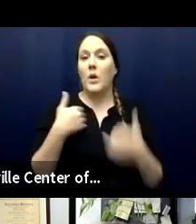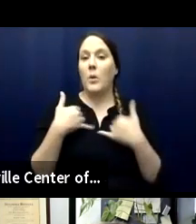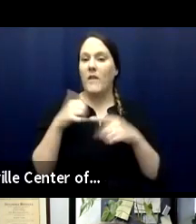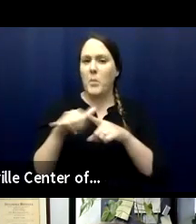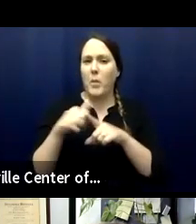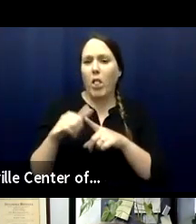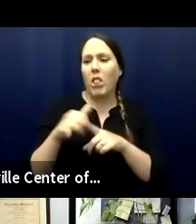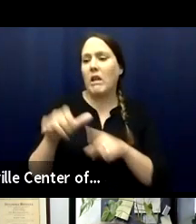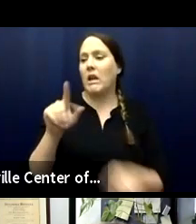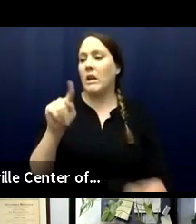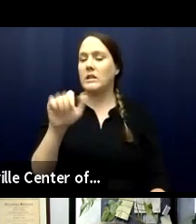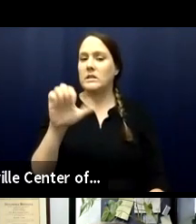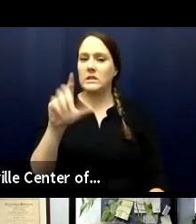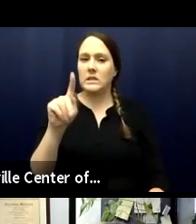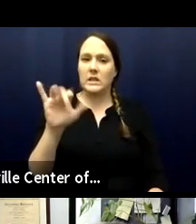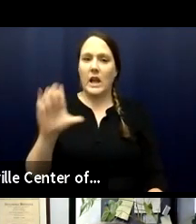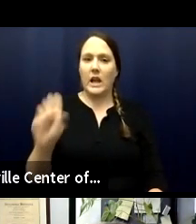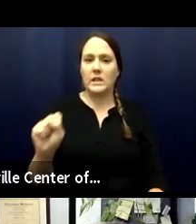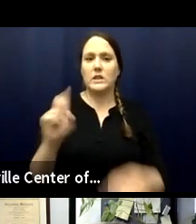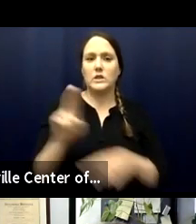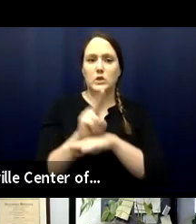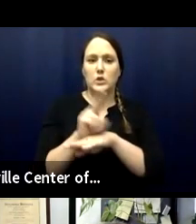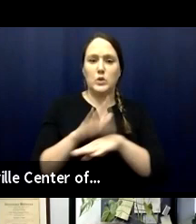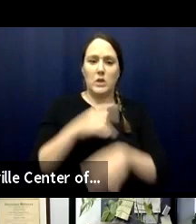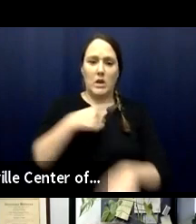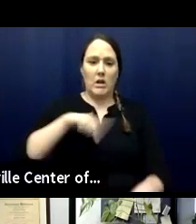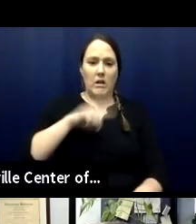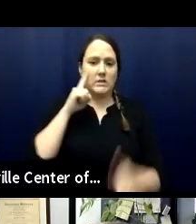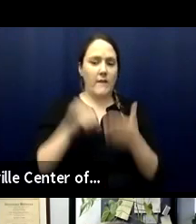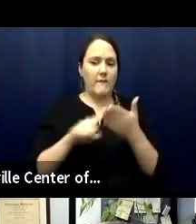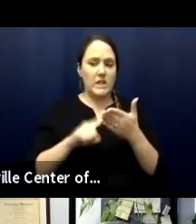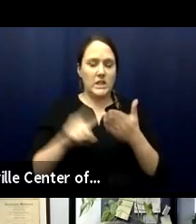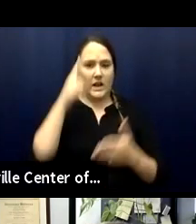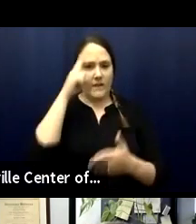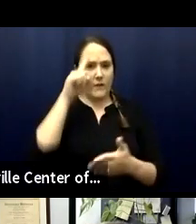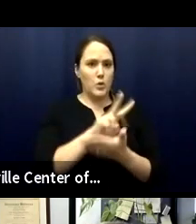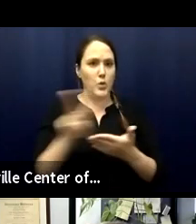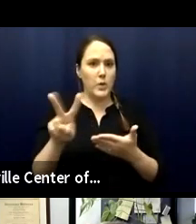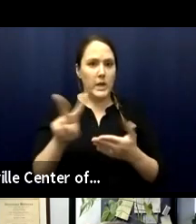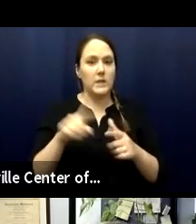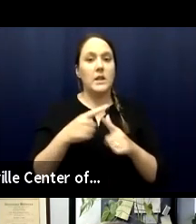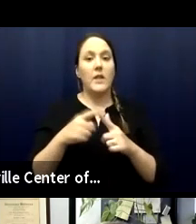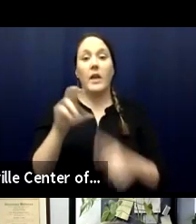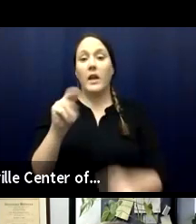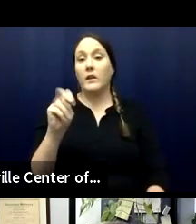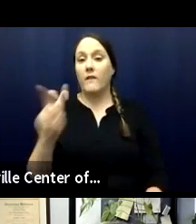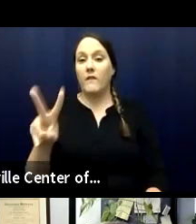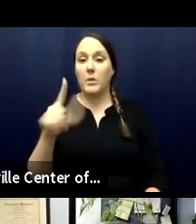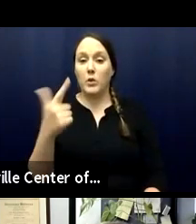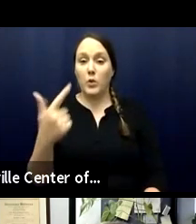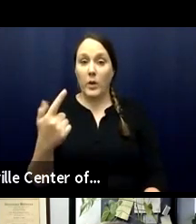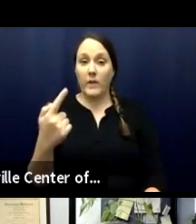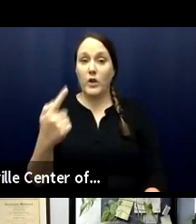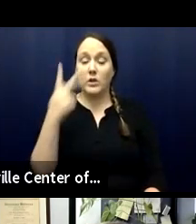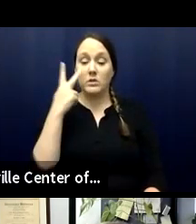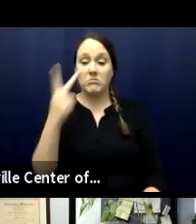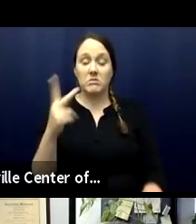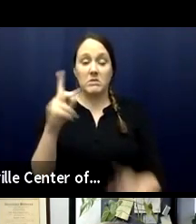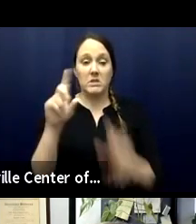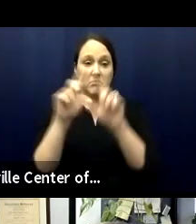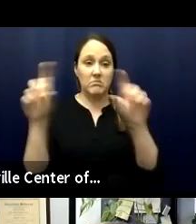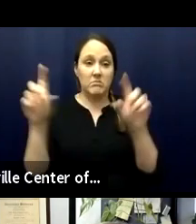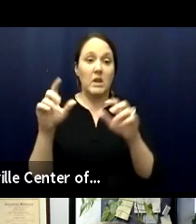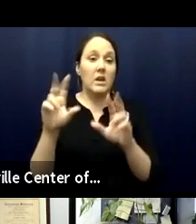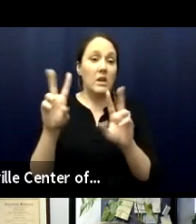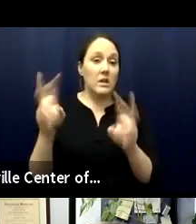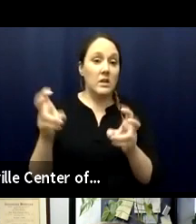us, and they investigated us for 2 weeks. And then on November 21st, if you look up the headlines, it was